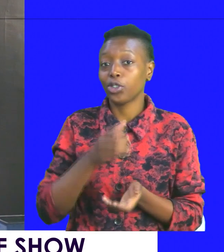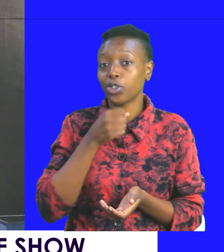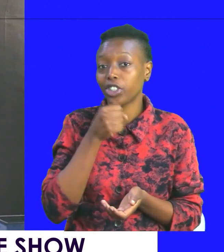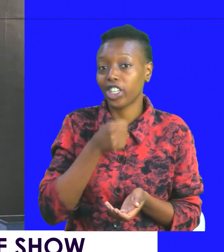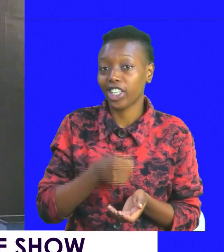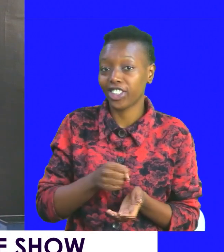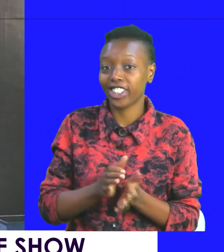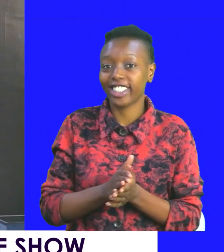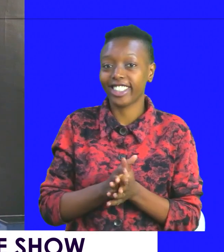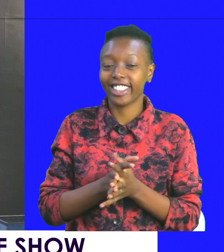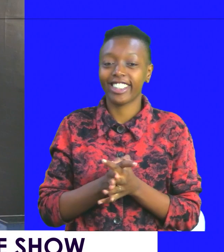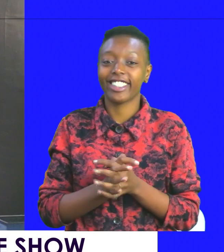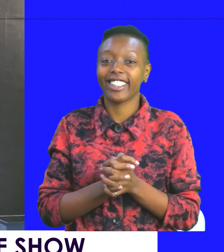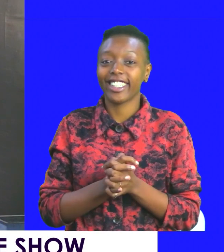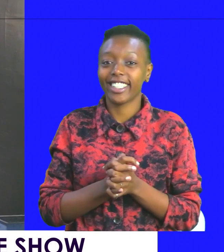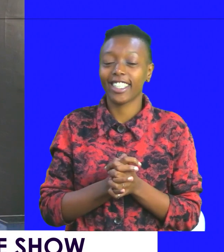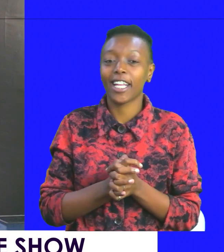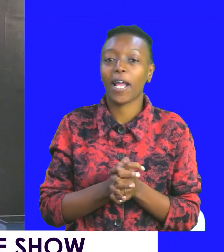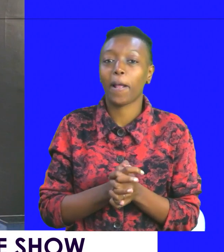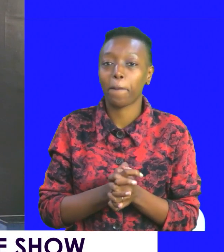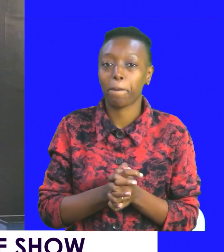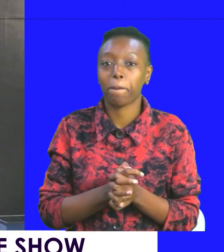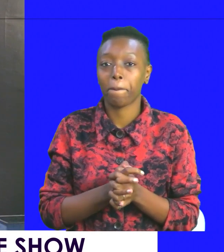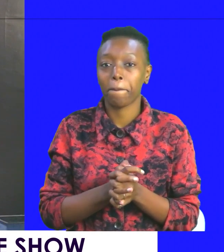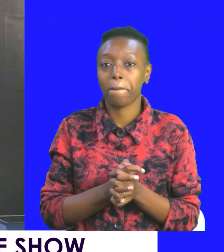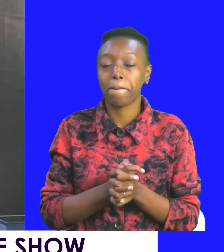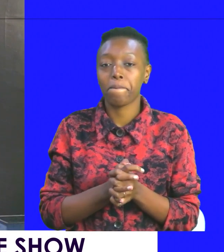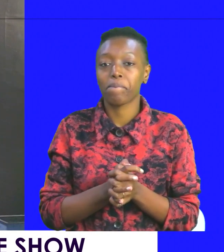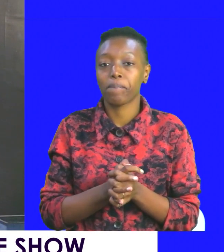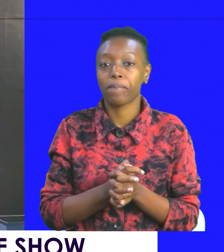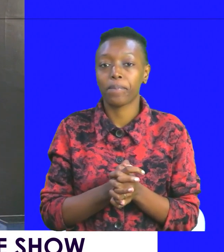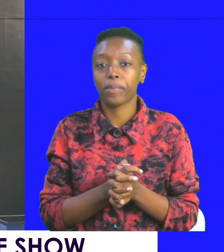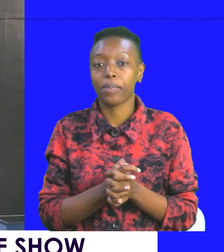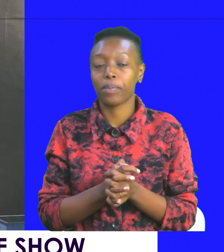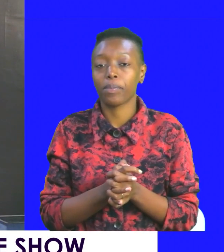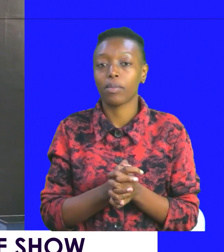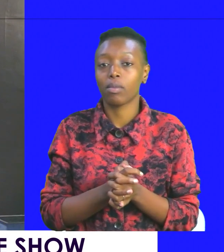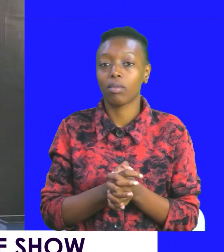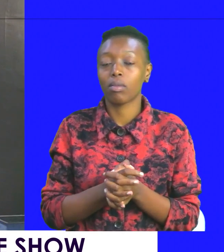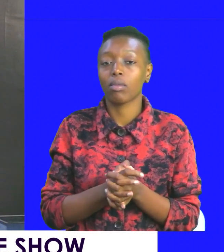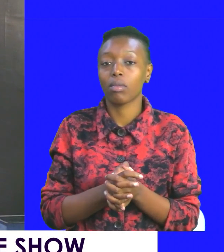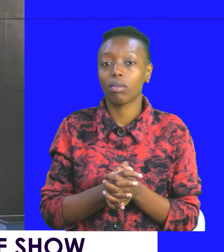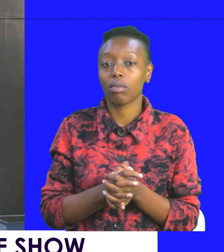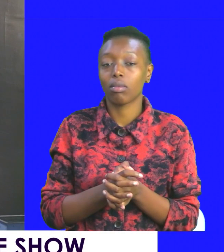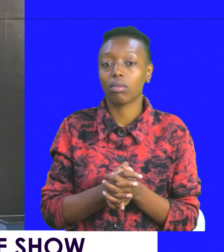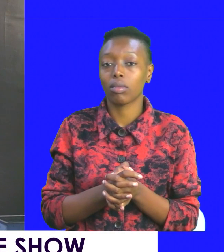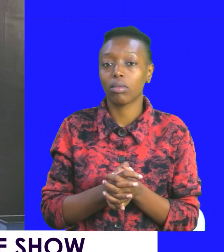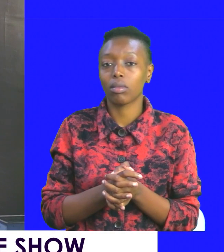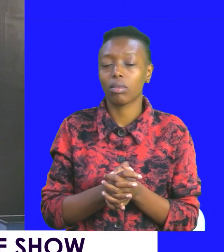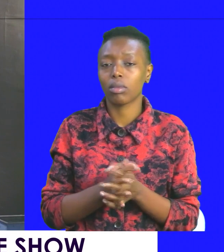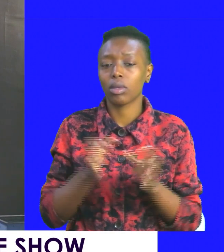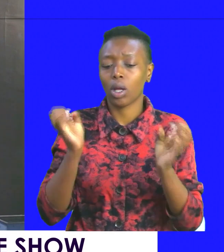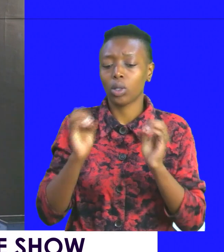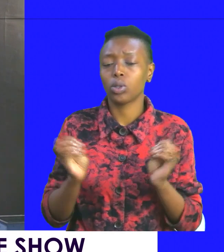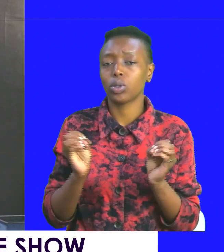that are endowed with years were youthful at some point, and in any case our country is youthful. So we need to